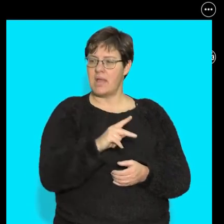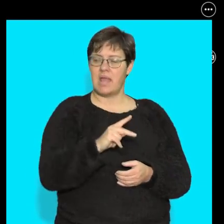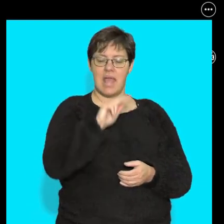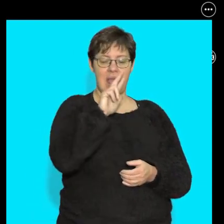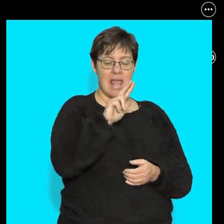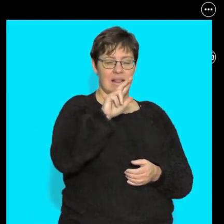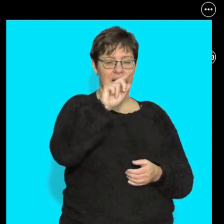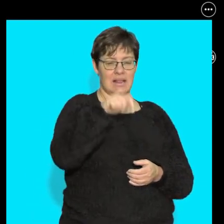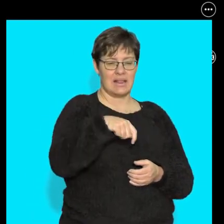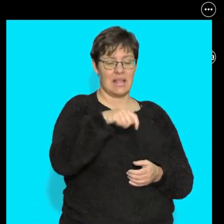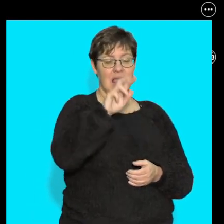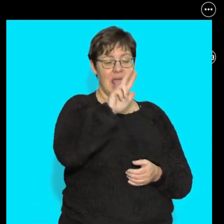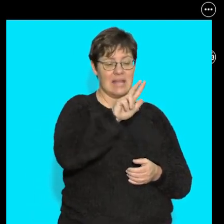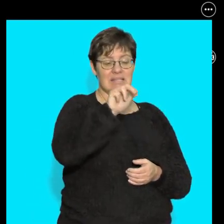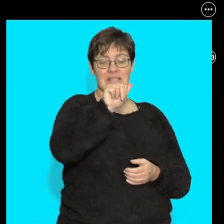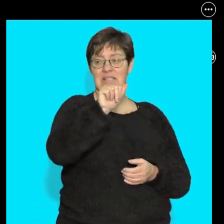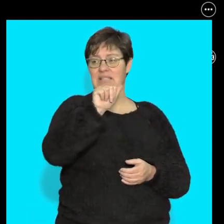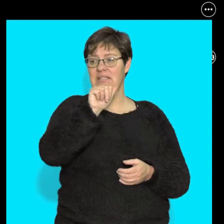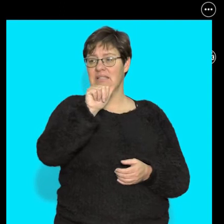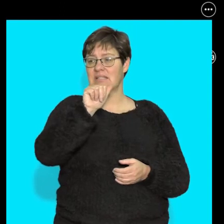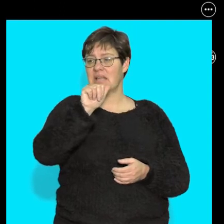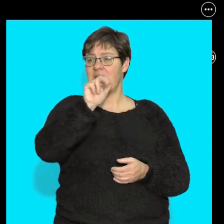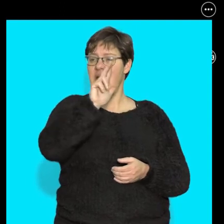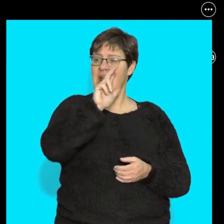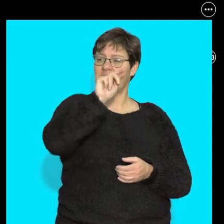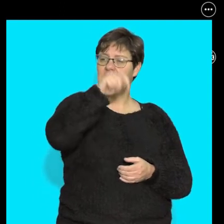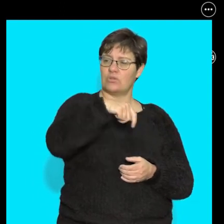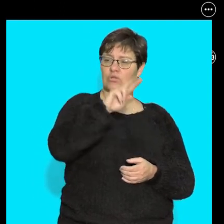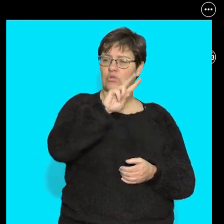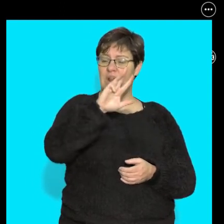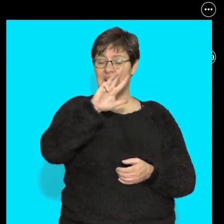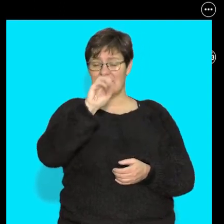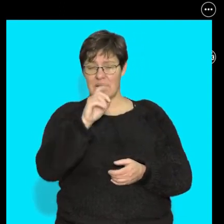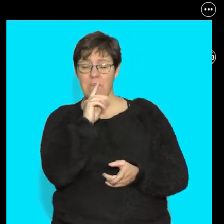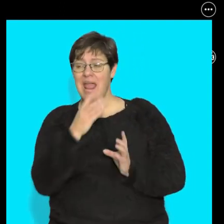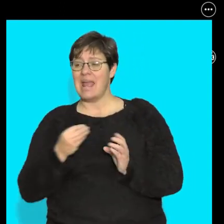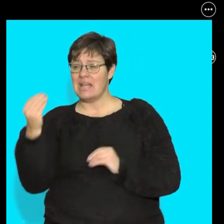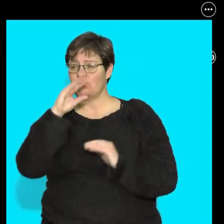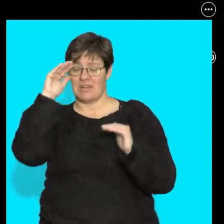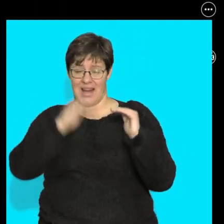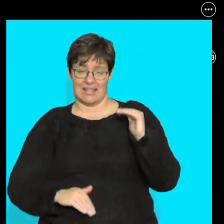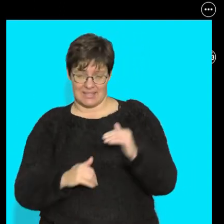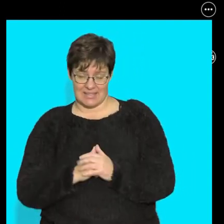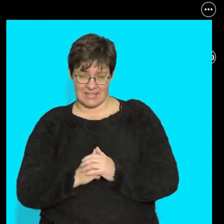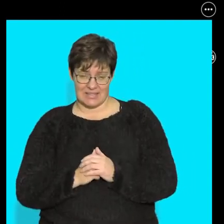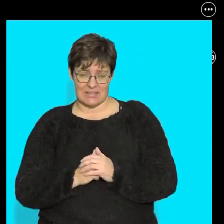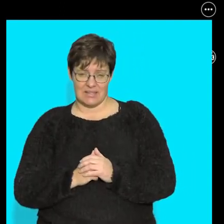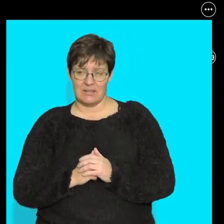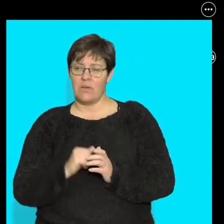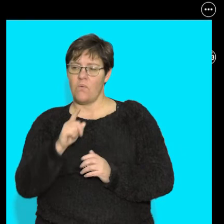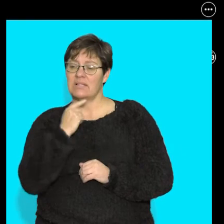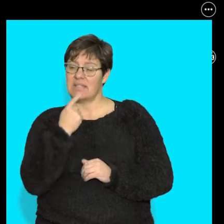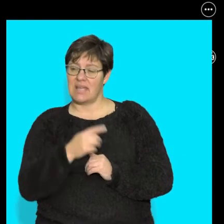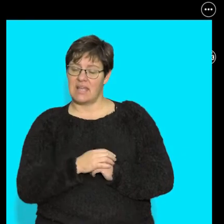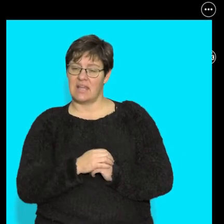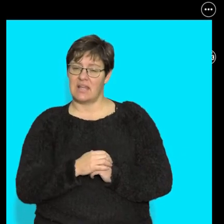the 8,200, then she can take option C because the total interest is less. But here we will